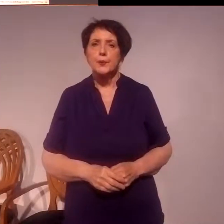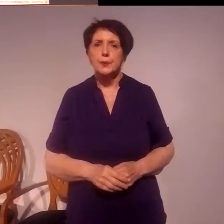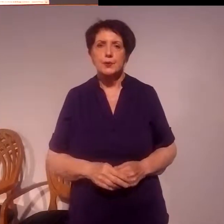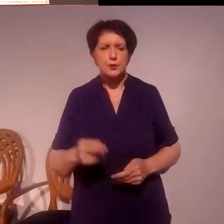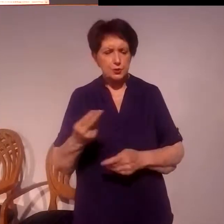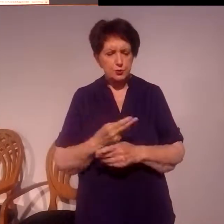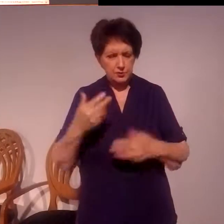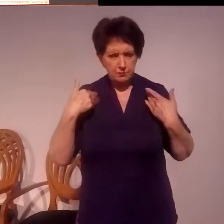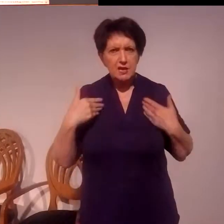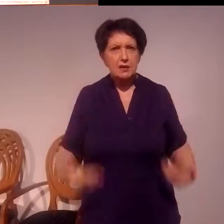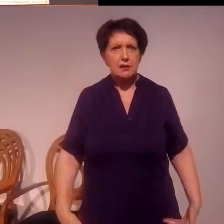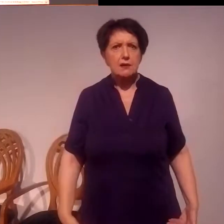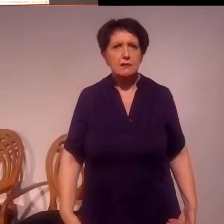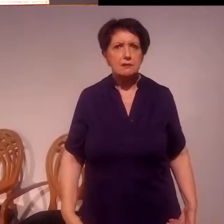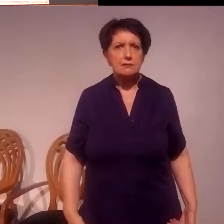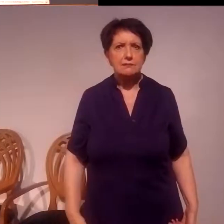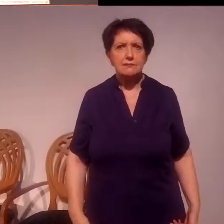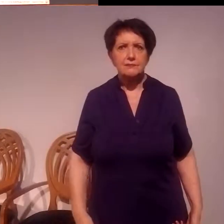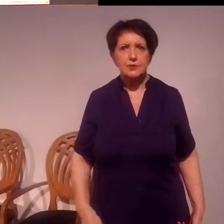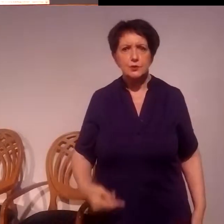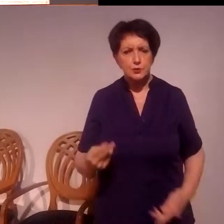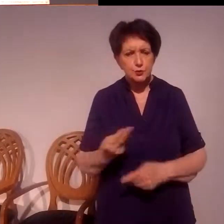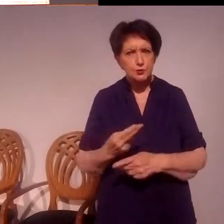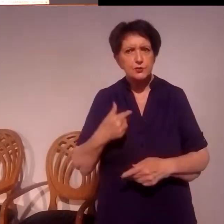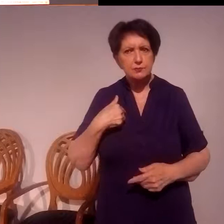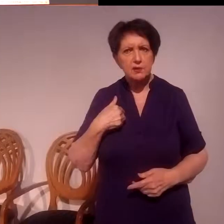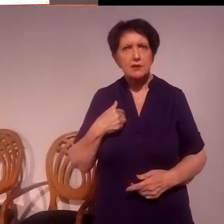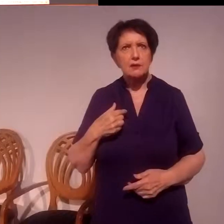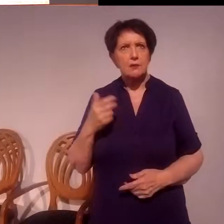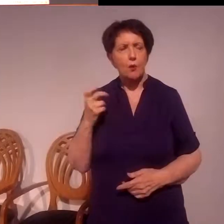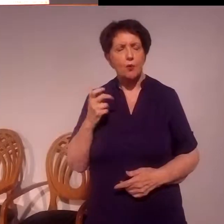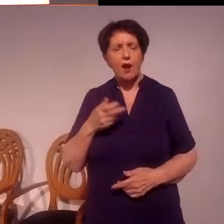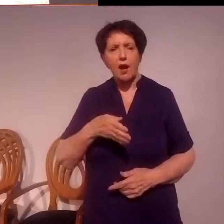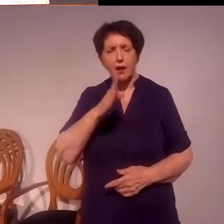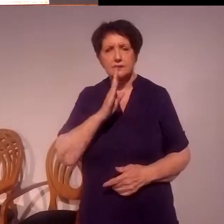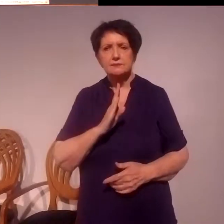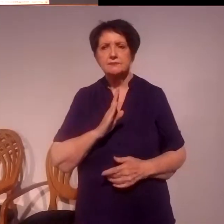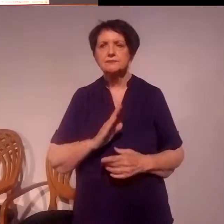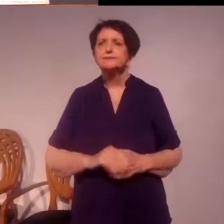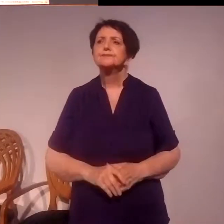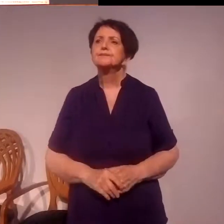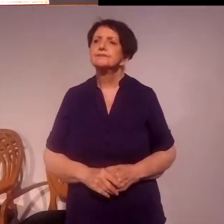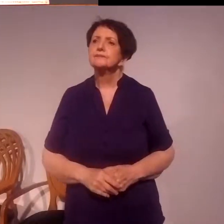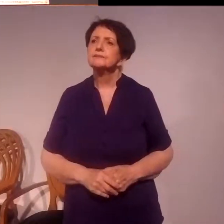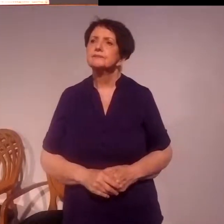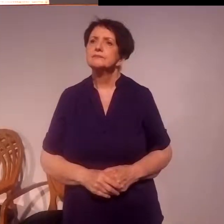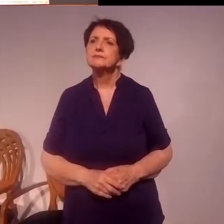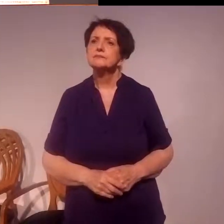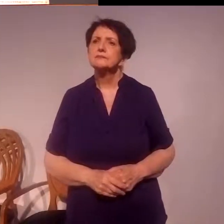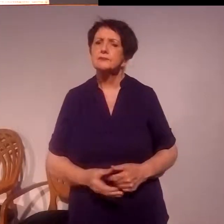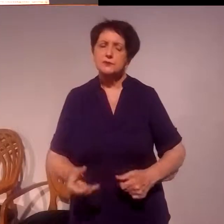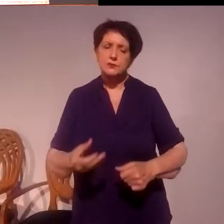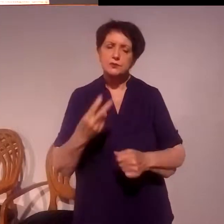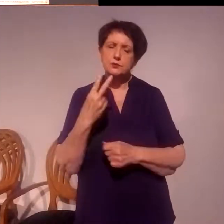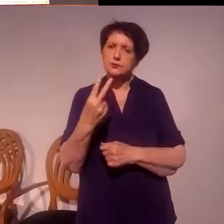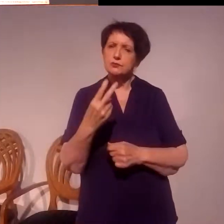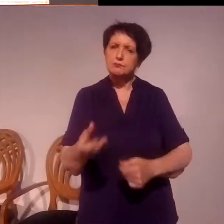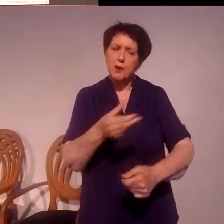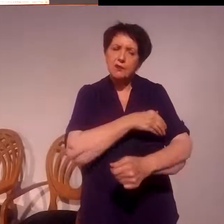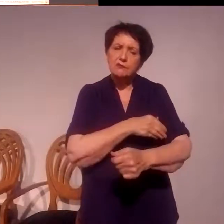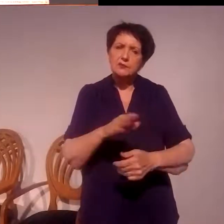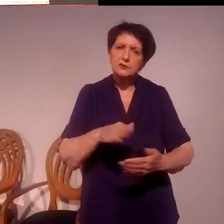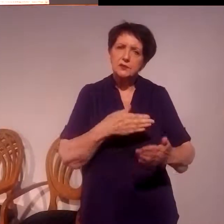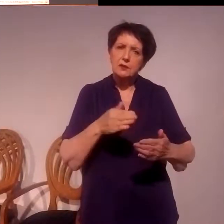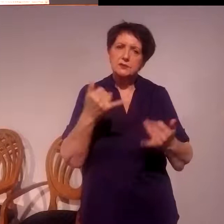Use me. Use me, oh God. Two powerful songs for